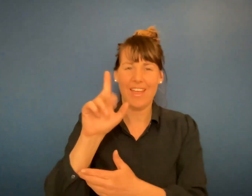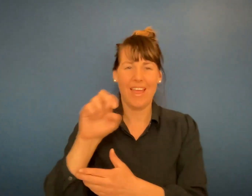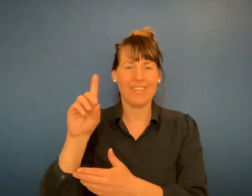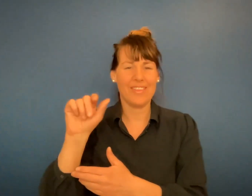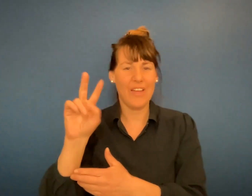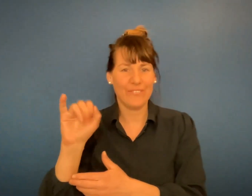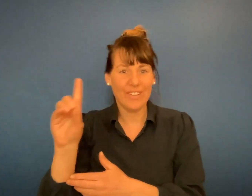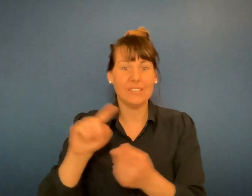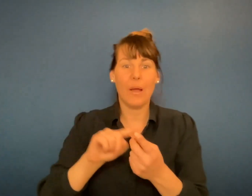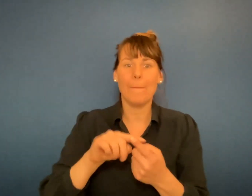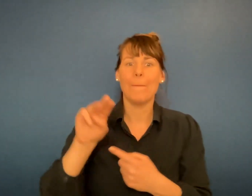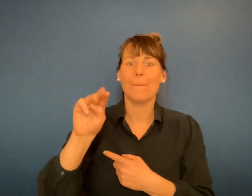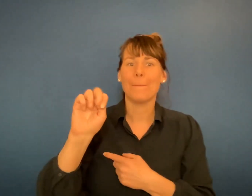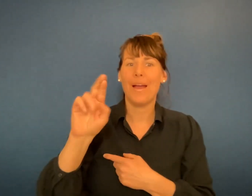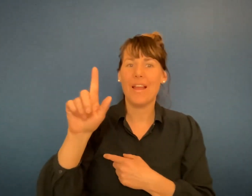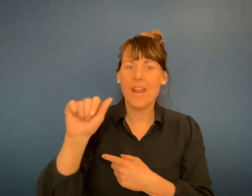this